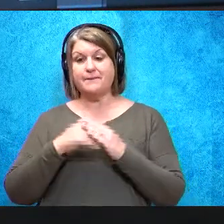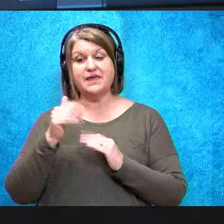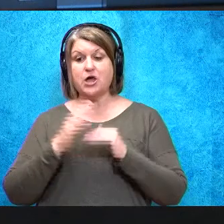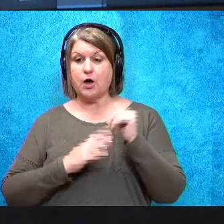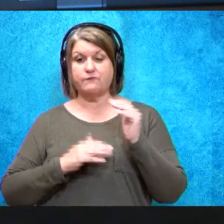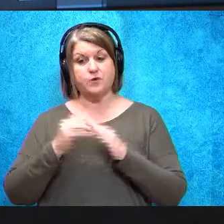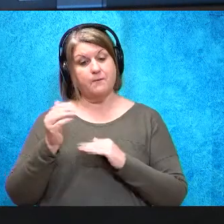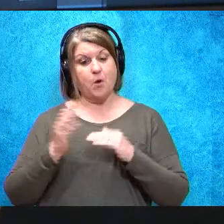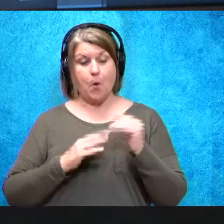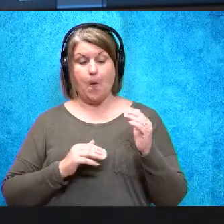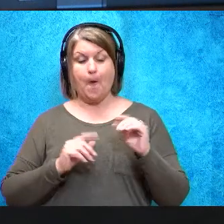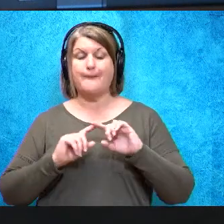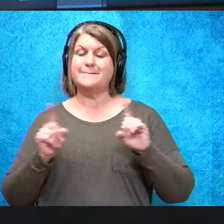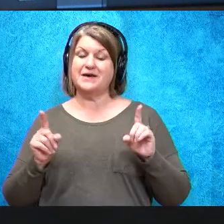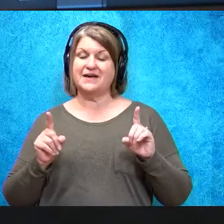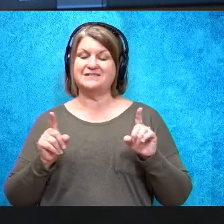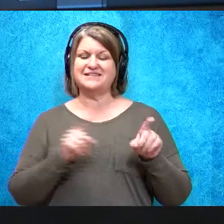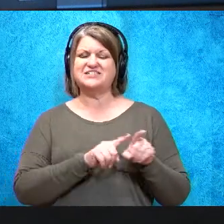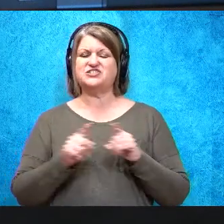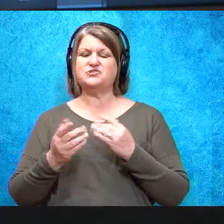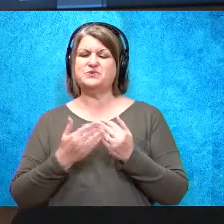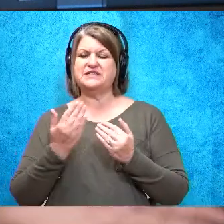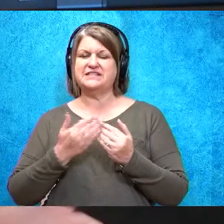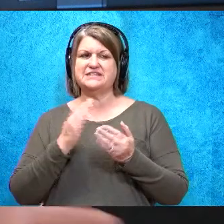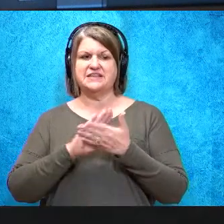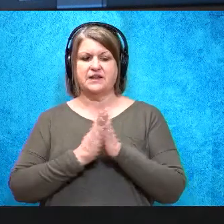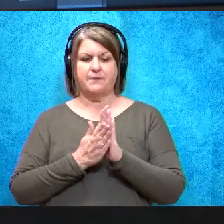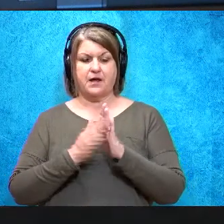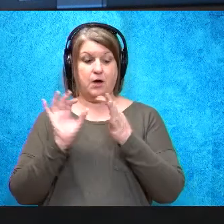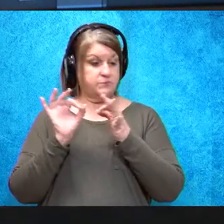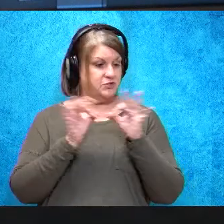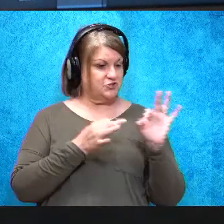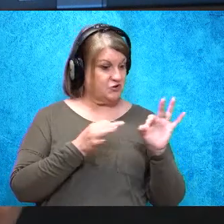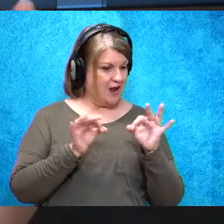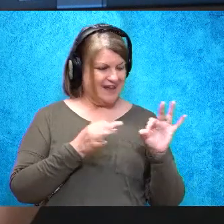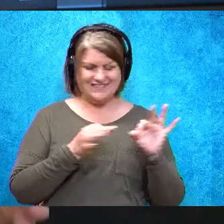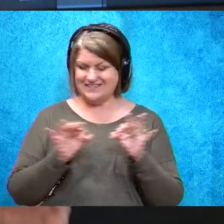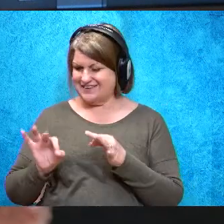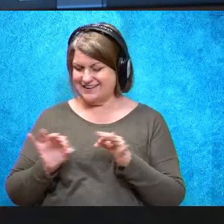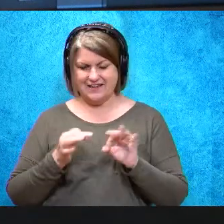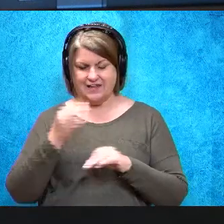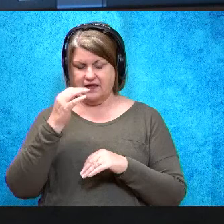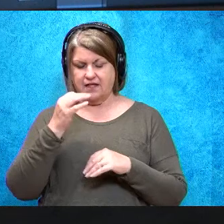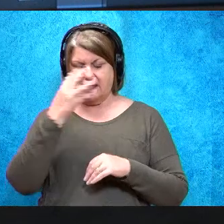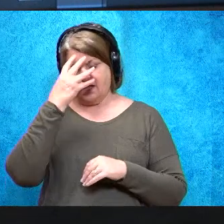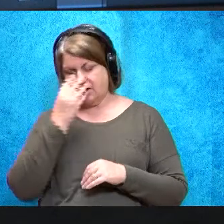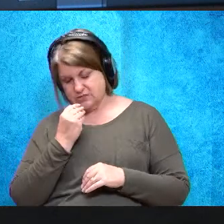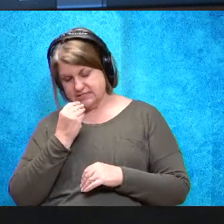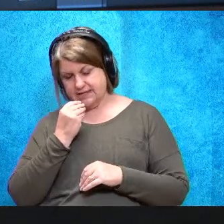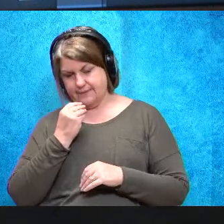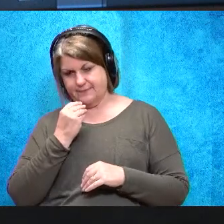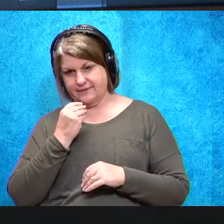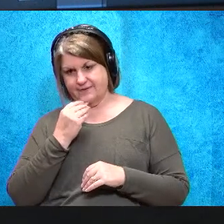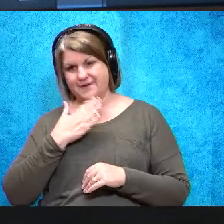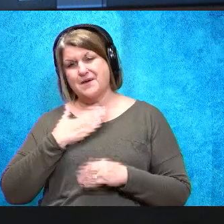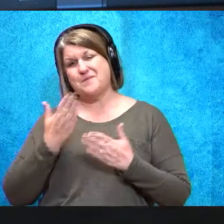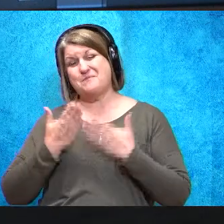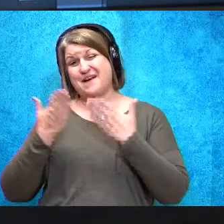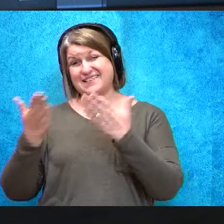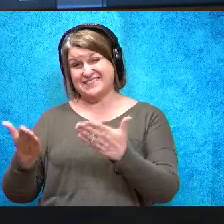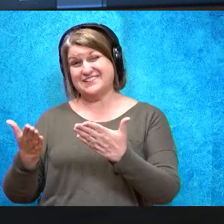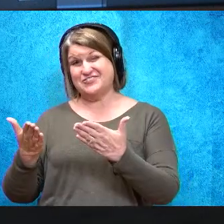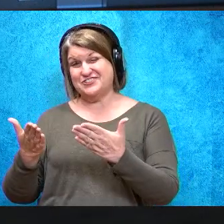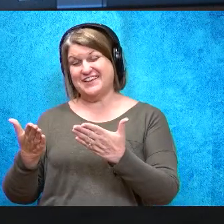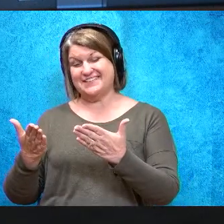for you to get distracted and take a nap. So my suggestion would be, maybe not make your bed your